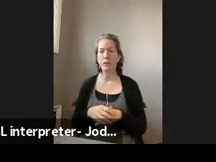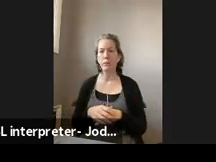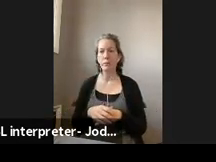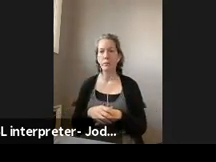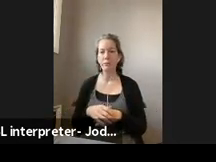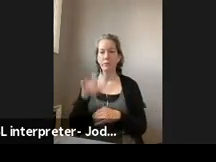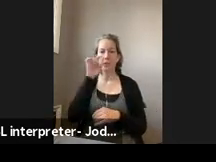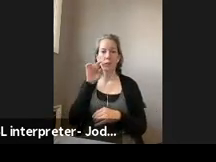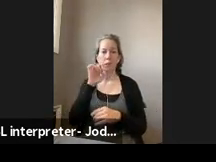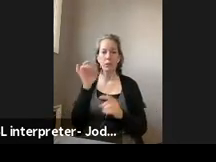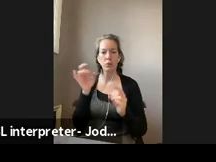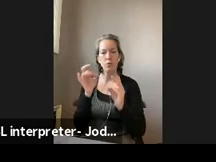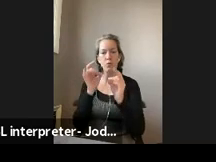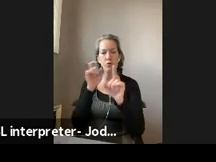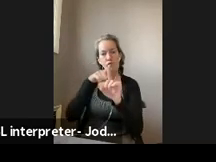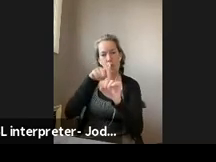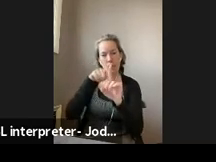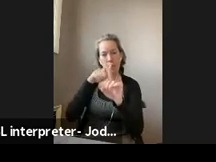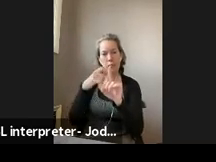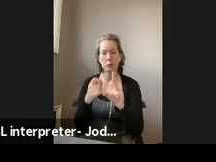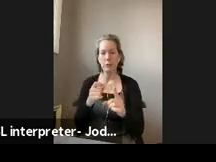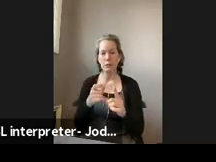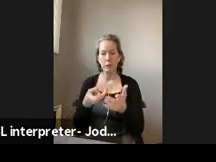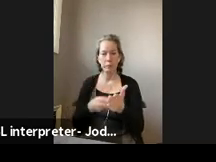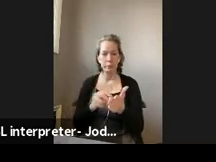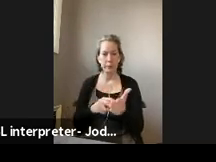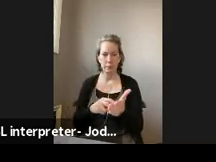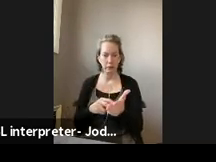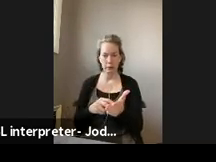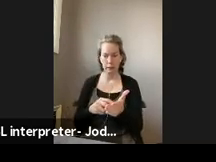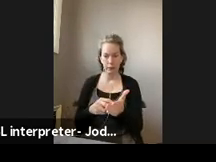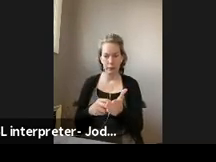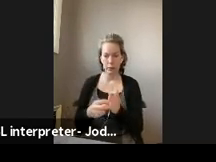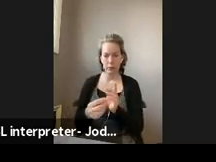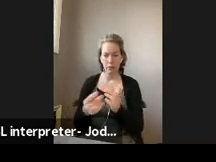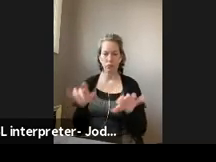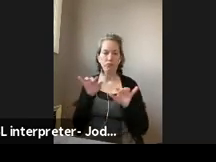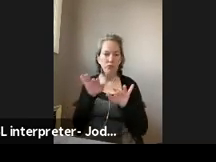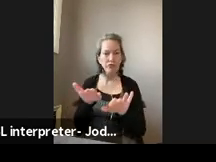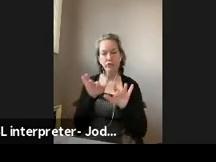Sexual harassment is unwelcomed and unwanted advances. Undue harm. Good.